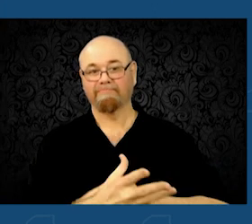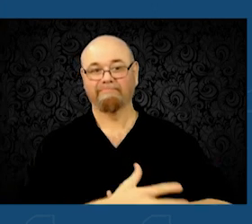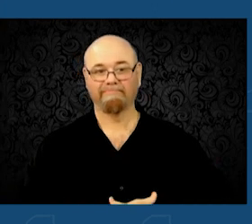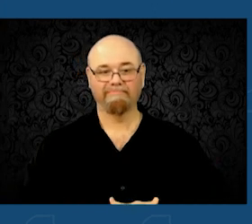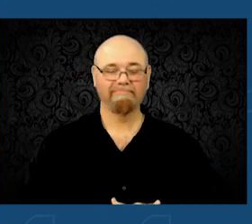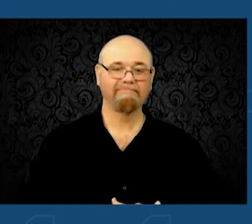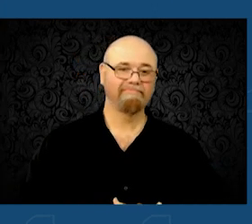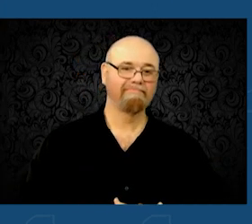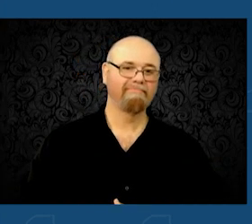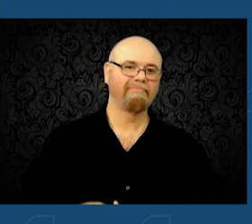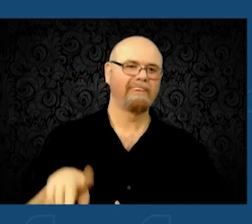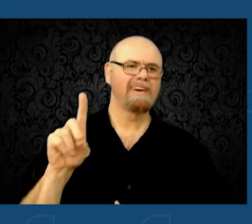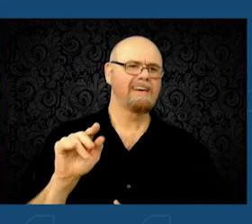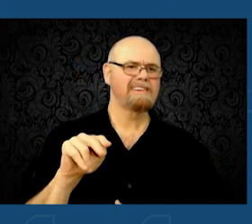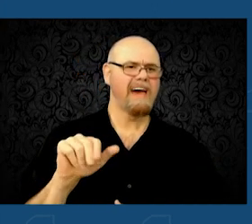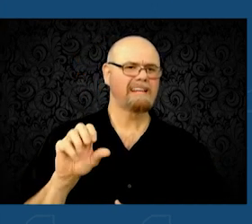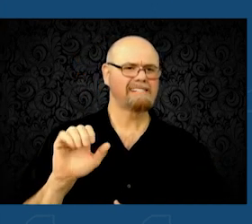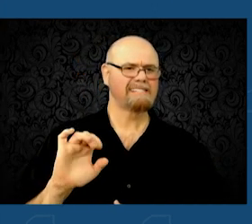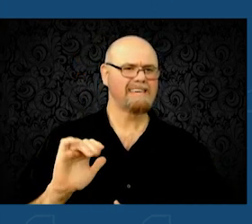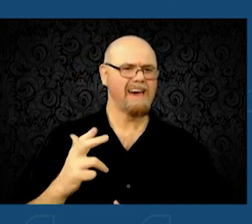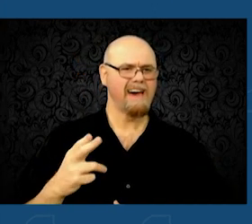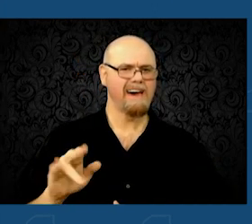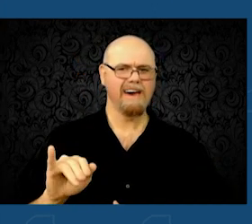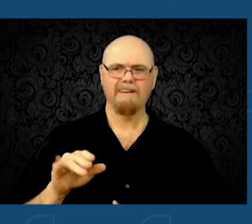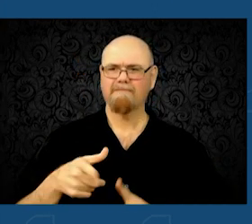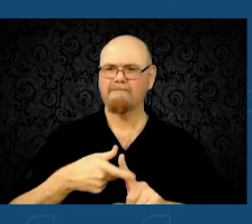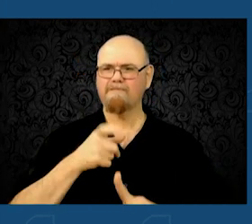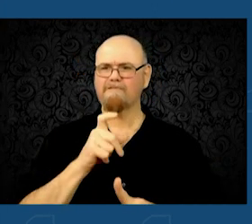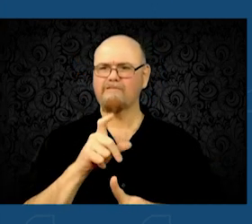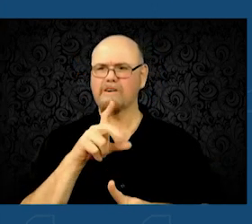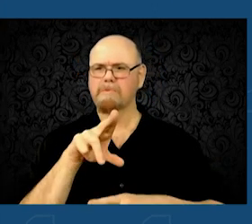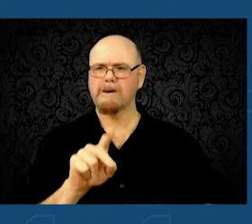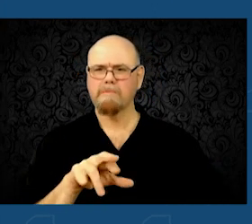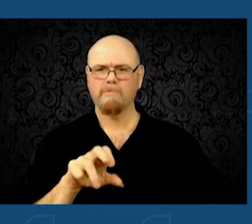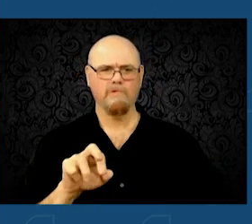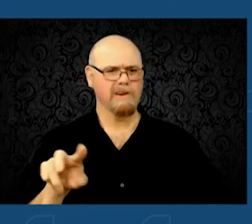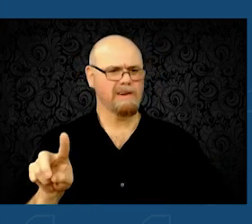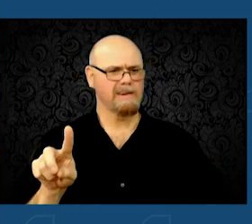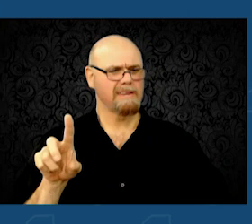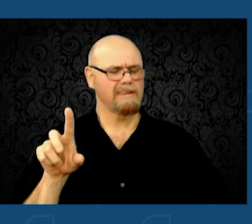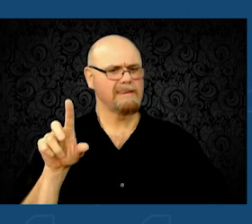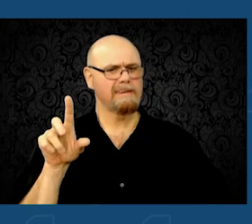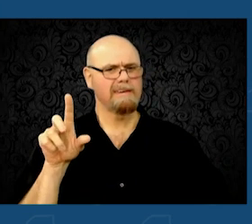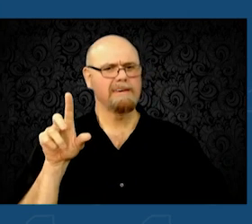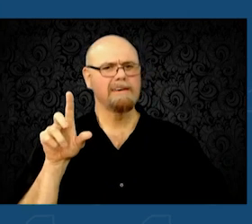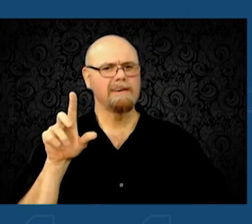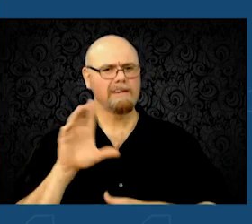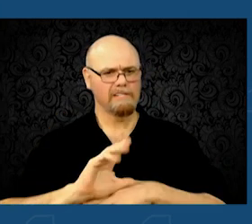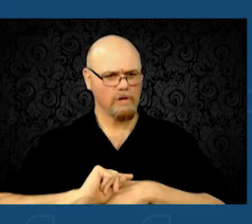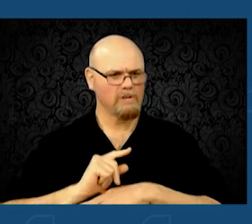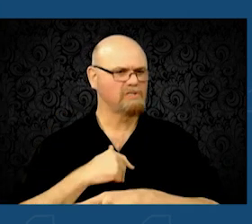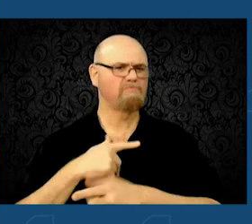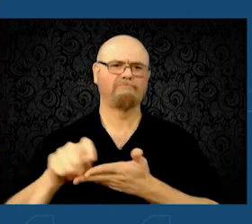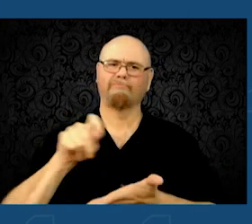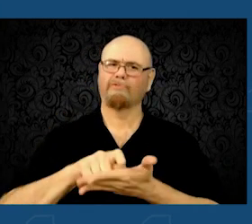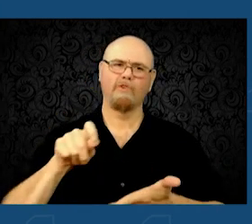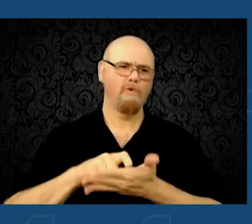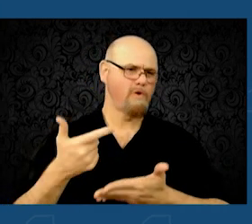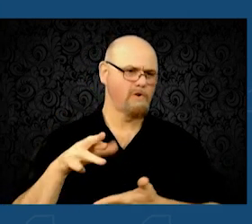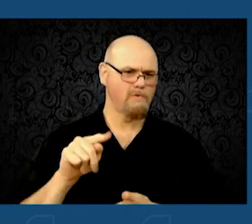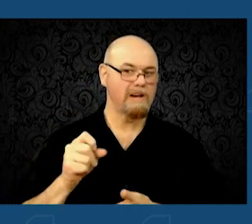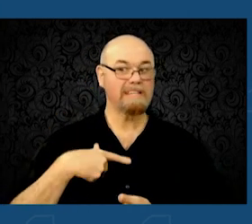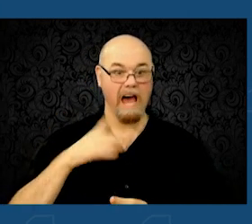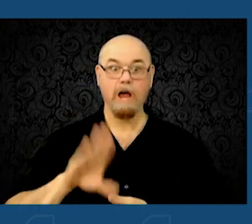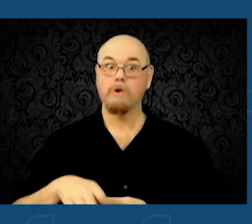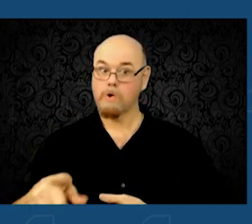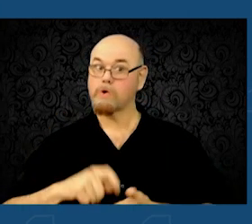Diana Seahawk from Upper Edge Consulting. You've written a lot of grants, and I know you're going to write some more. Thank you very